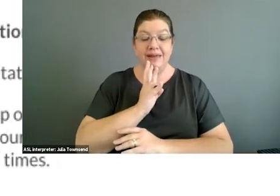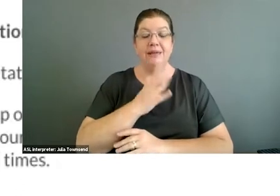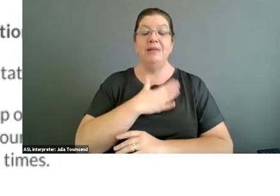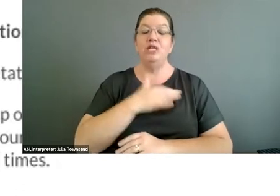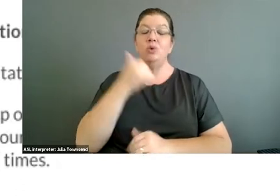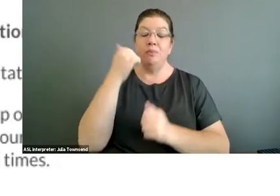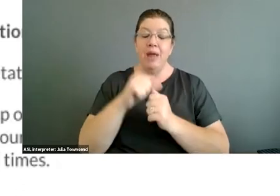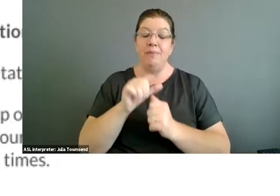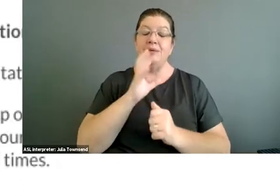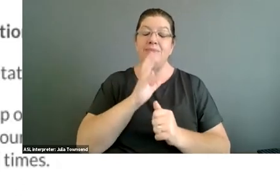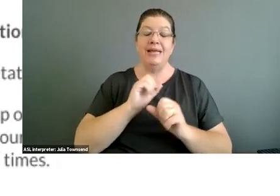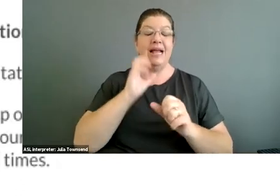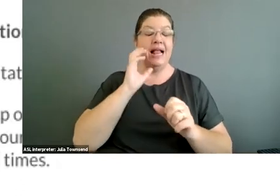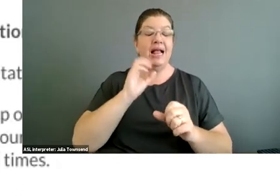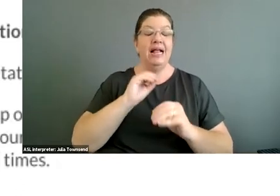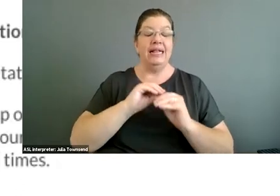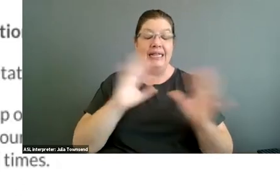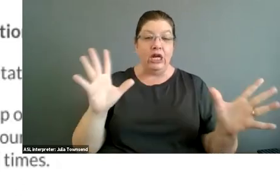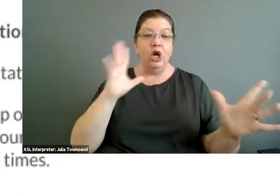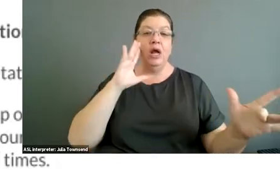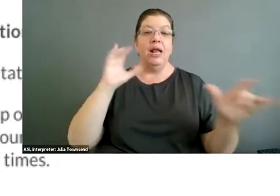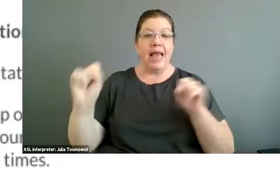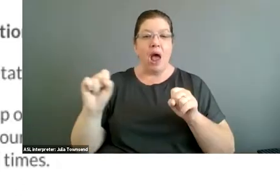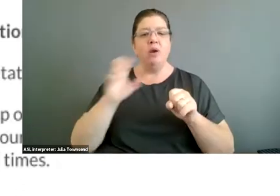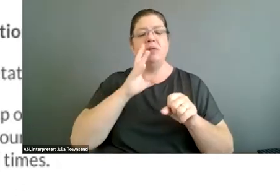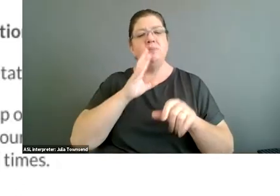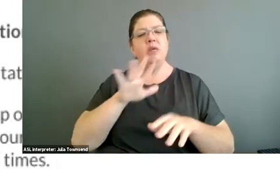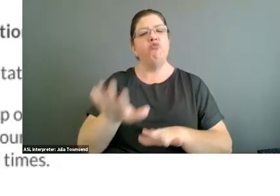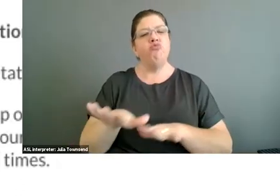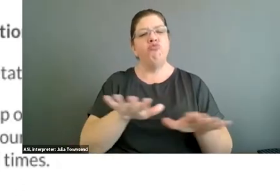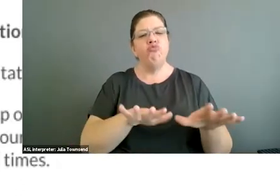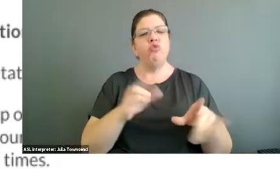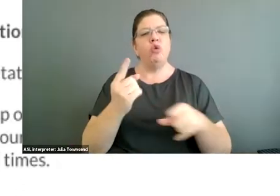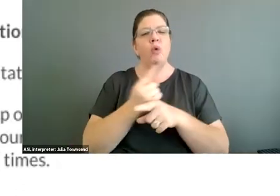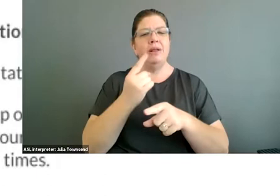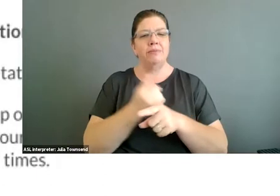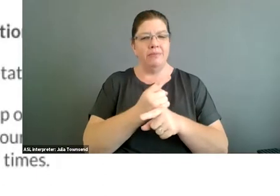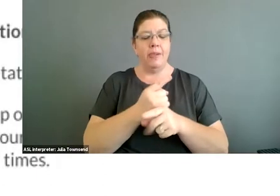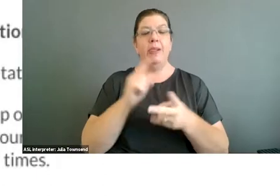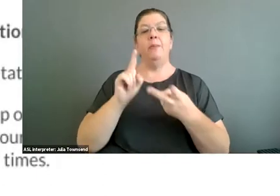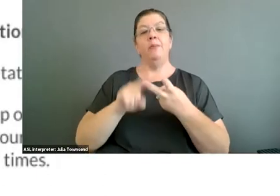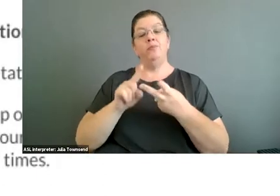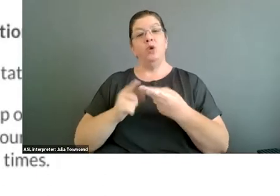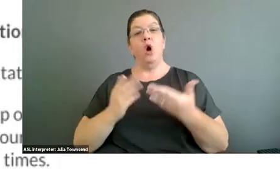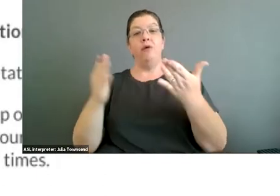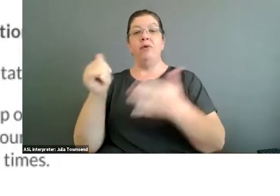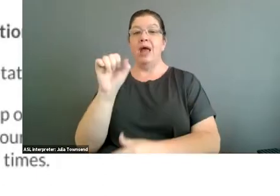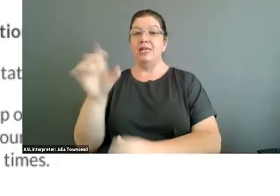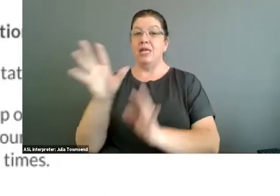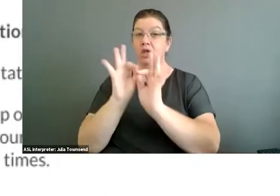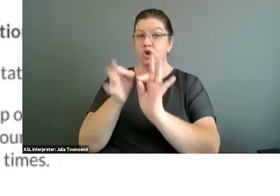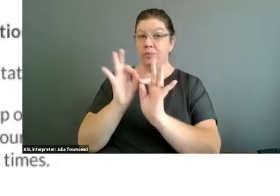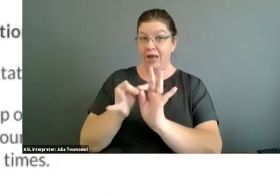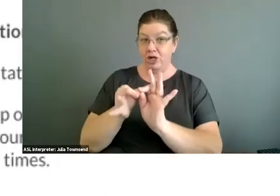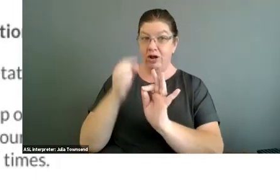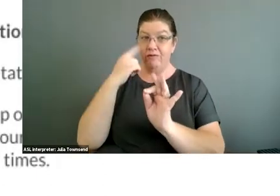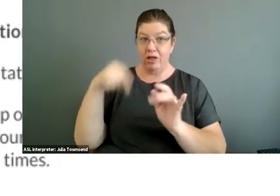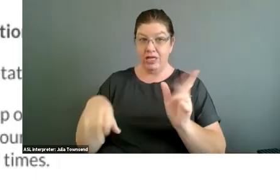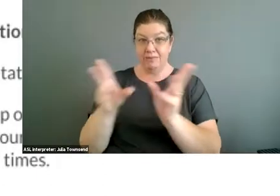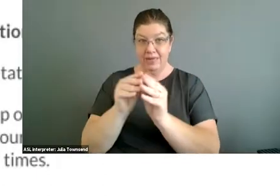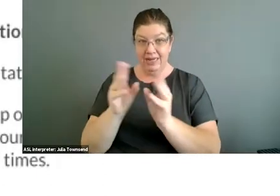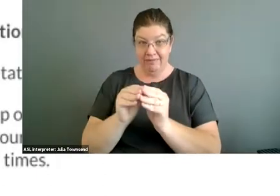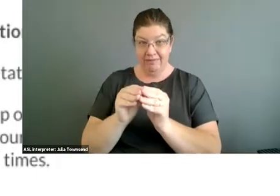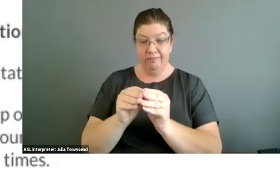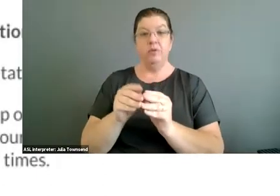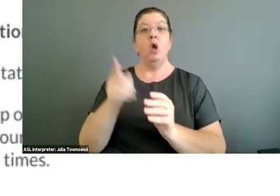to be loud and clear and speak at a moderate pace. We are also offering American Sign Language interpretation for this meeting.